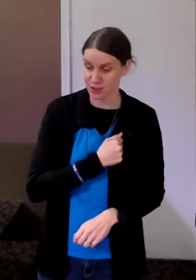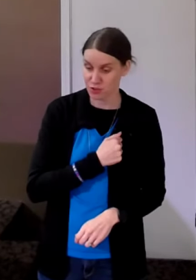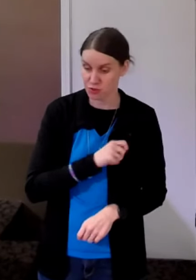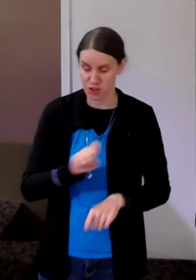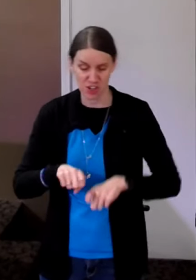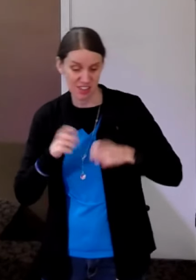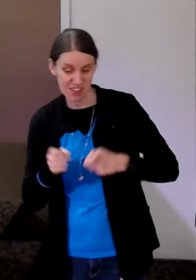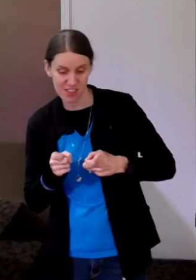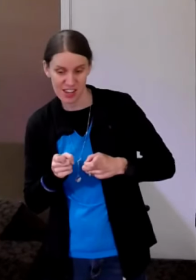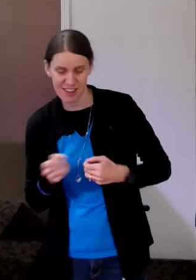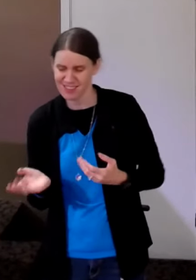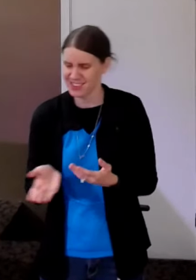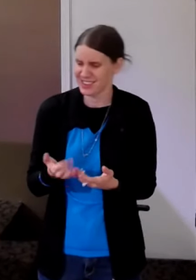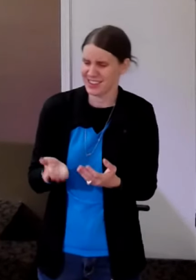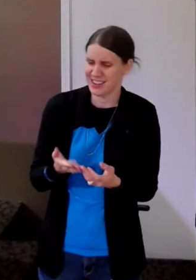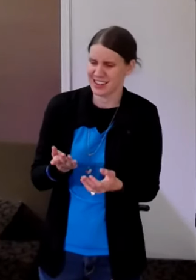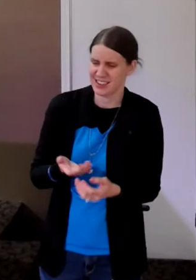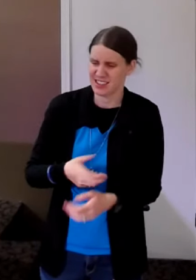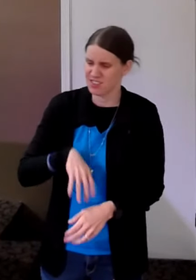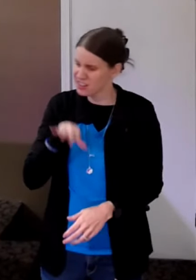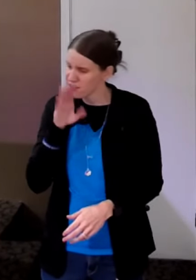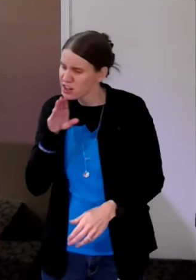like to get angry about things,